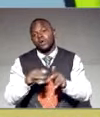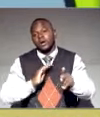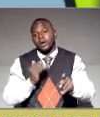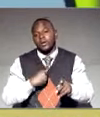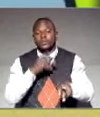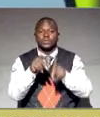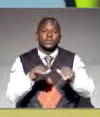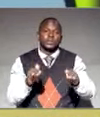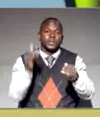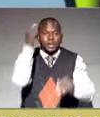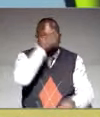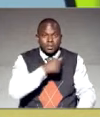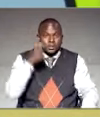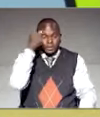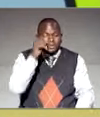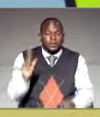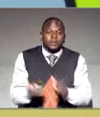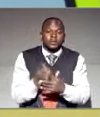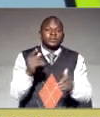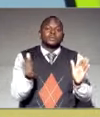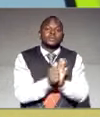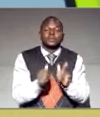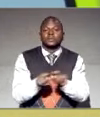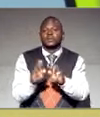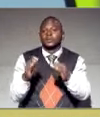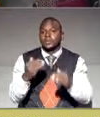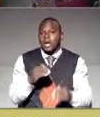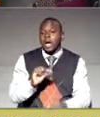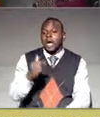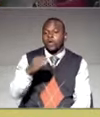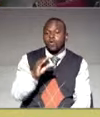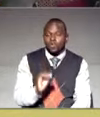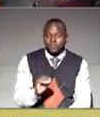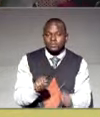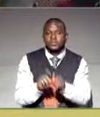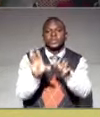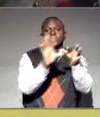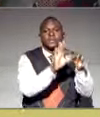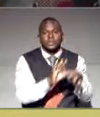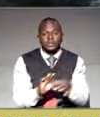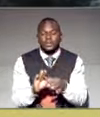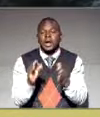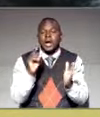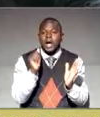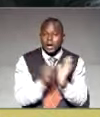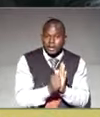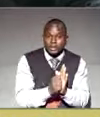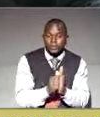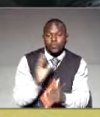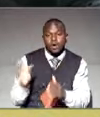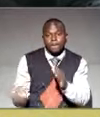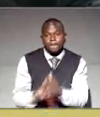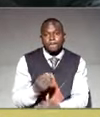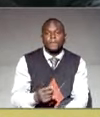The African Growth and Opportunity Act, also known as AGOA, is a United States Trade Act that was enacted